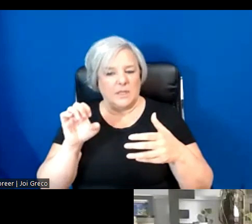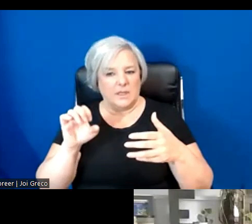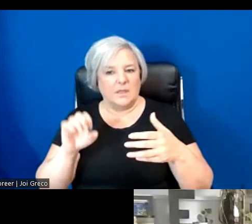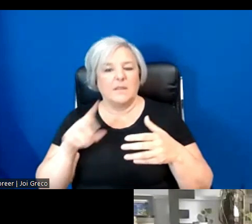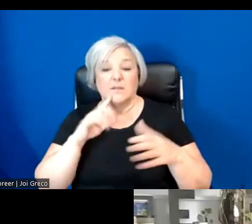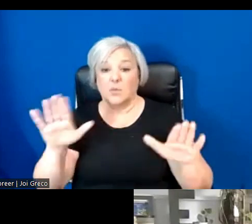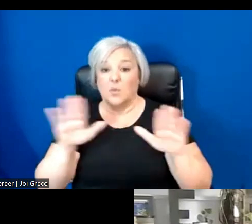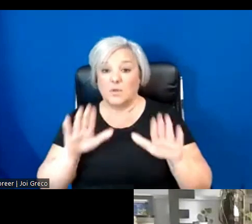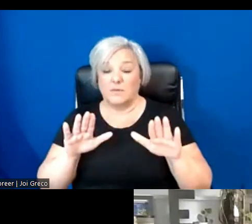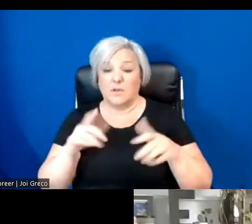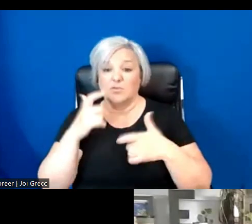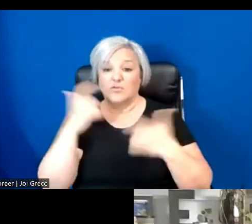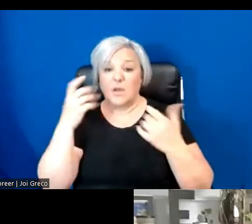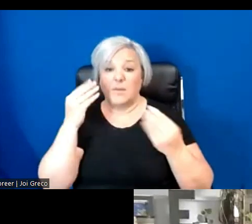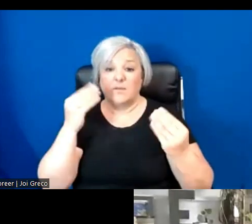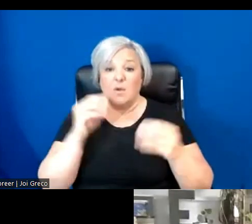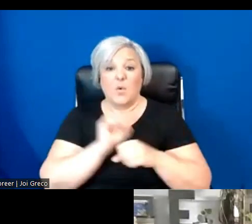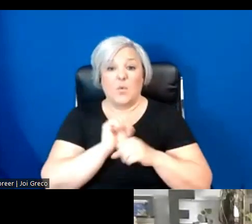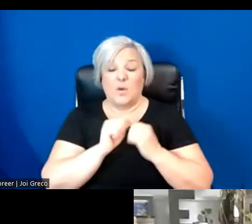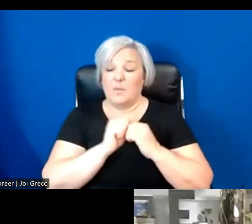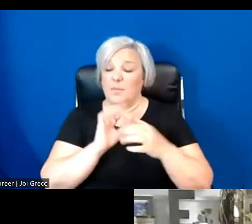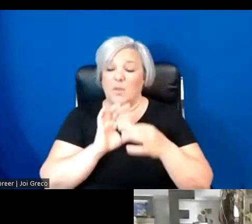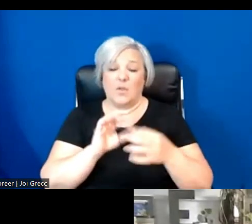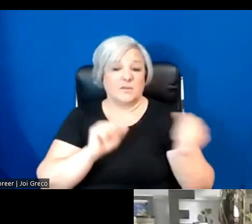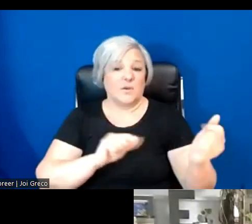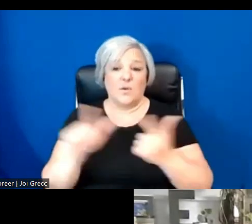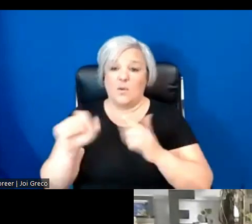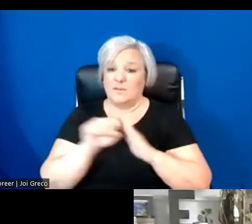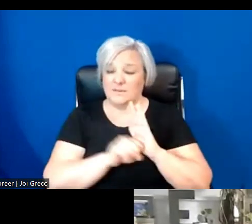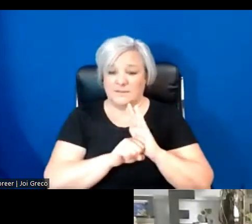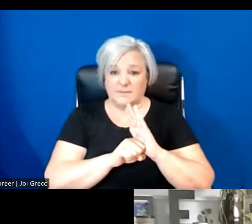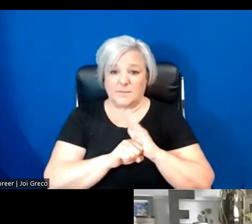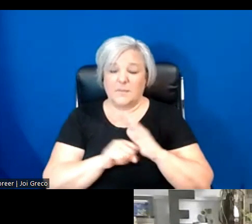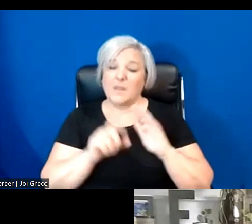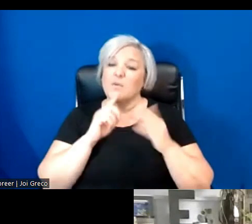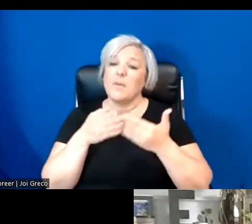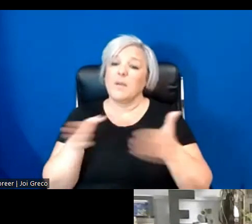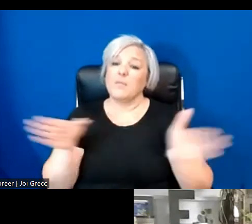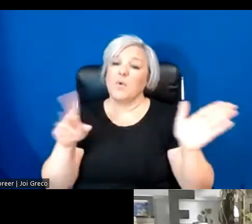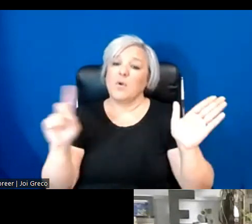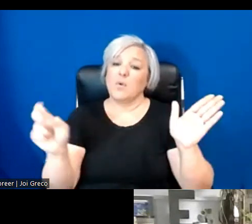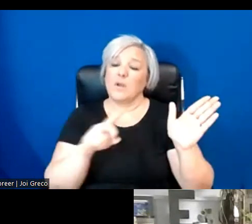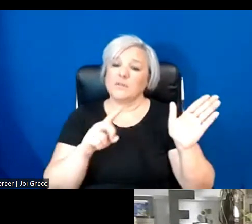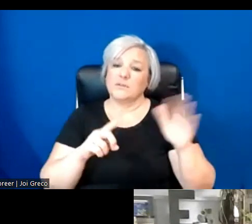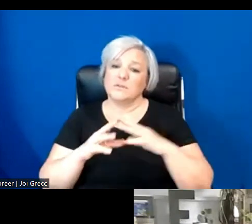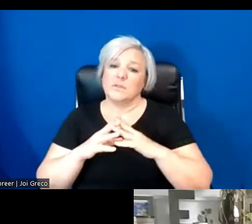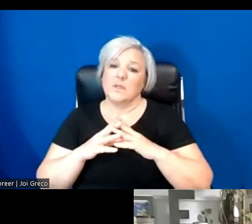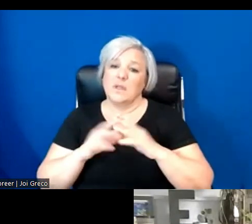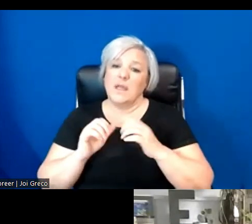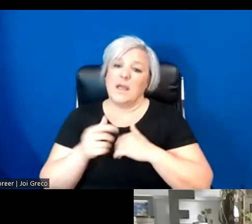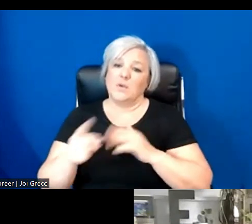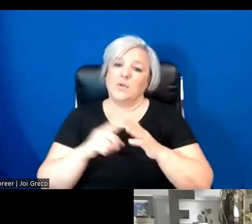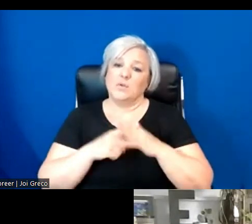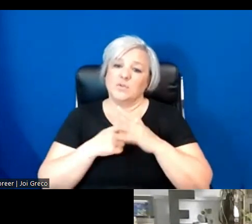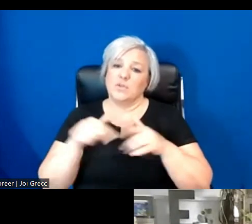because trauma-informed work belongs in all places. So I guess my question more broadly for you all is, how do you start